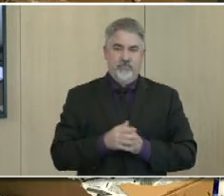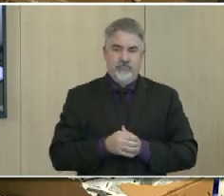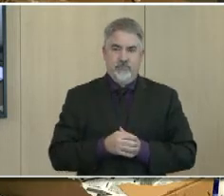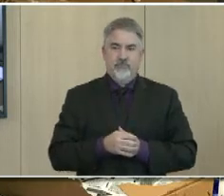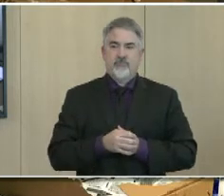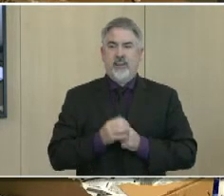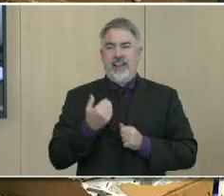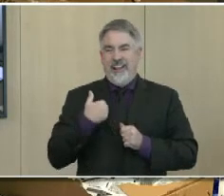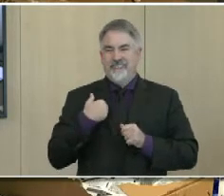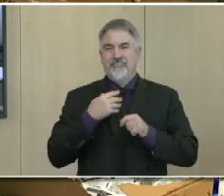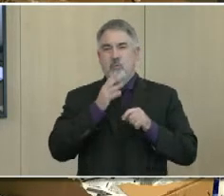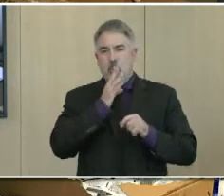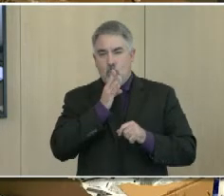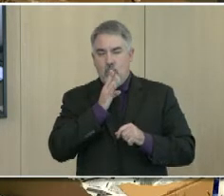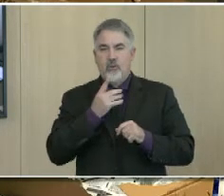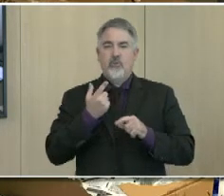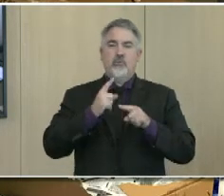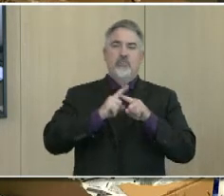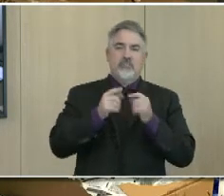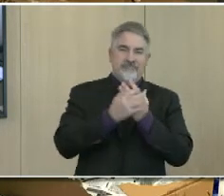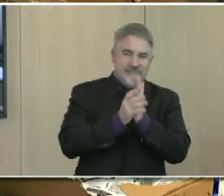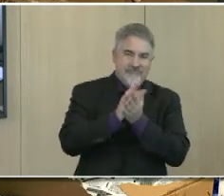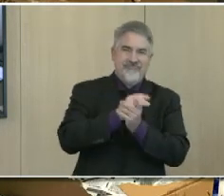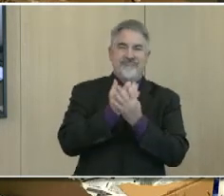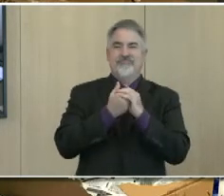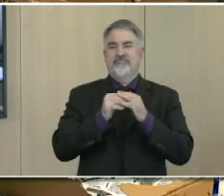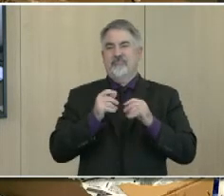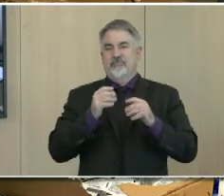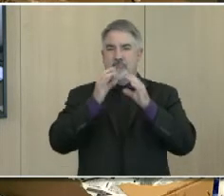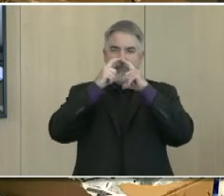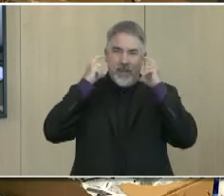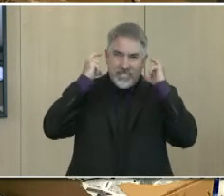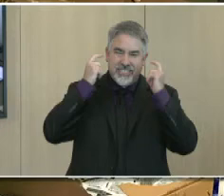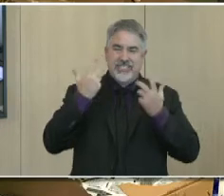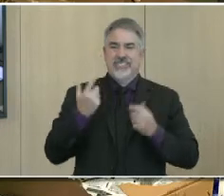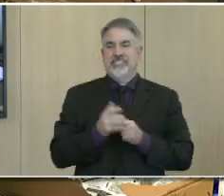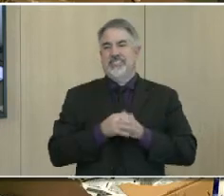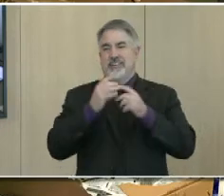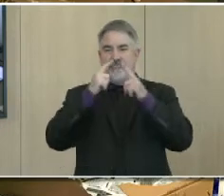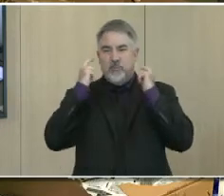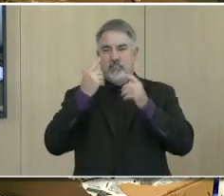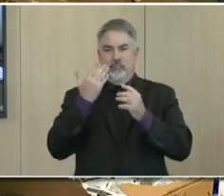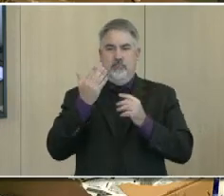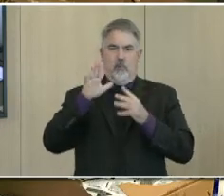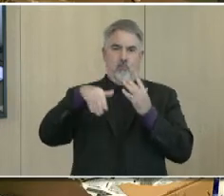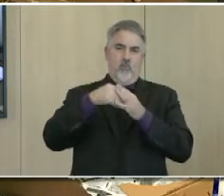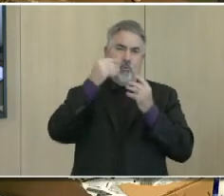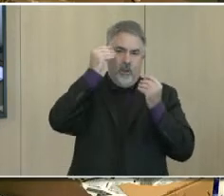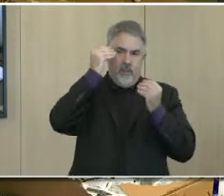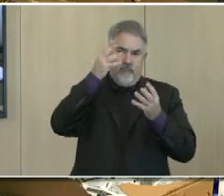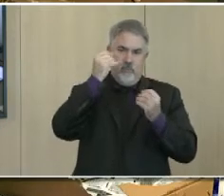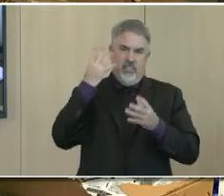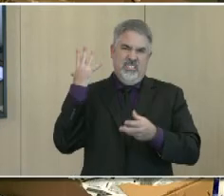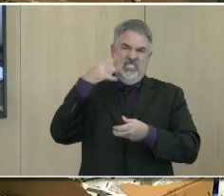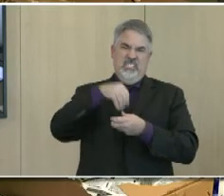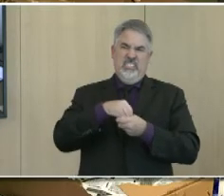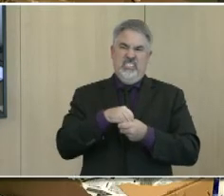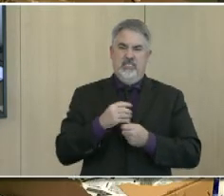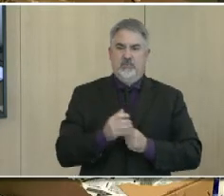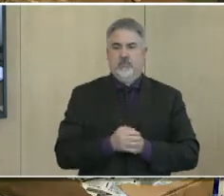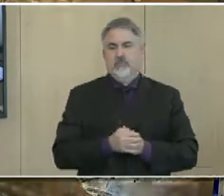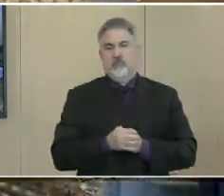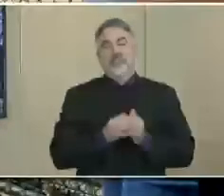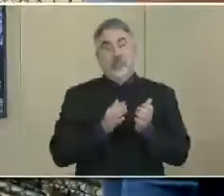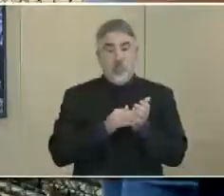hand sanitizer, information about coronavirus, soap, a variety of things. These are